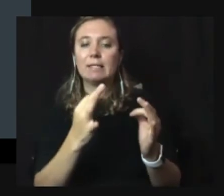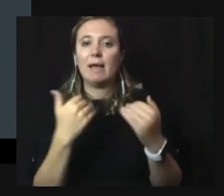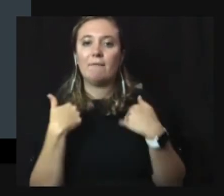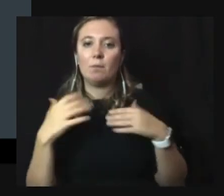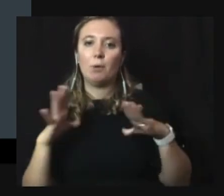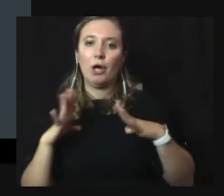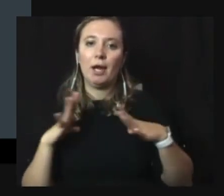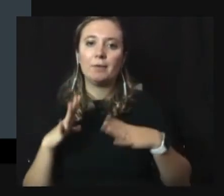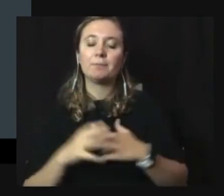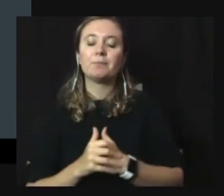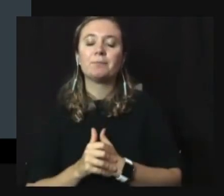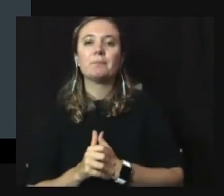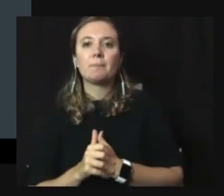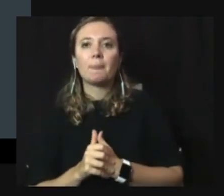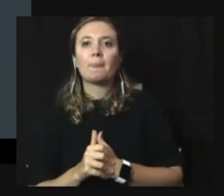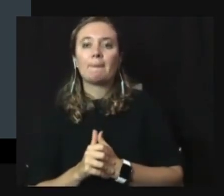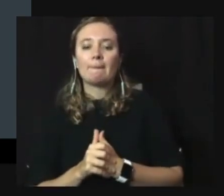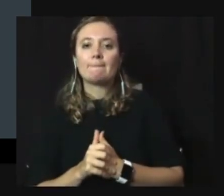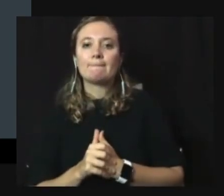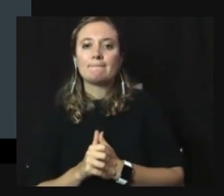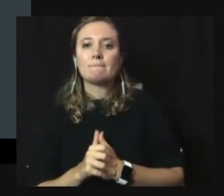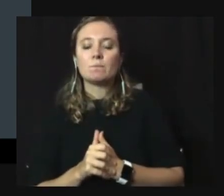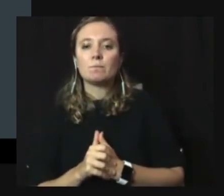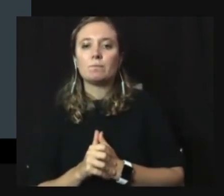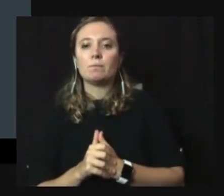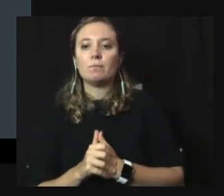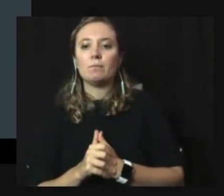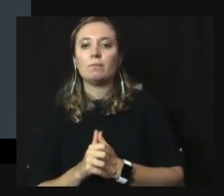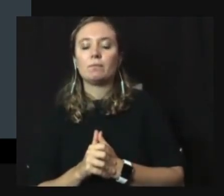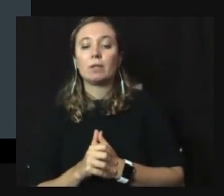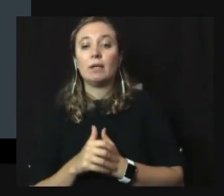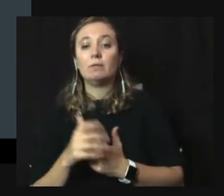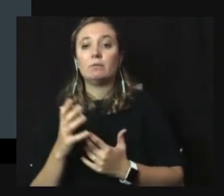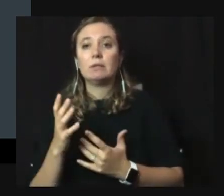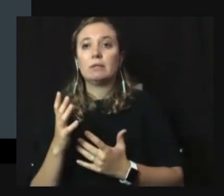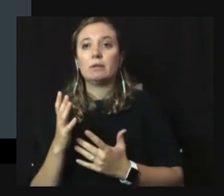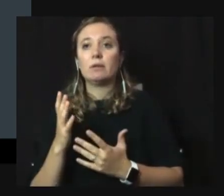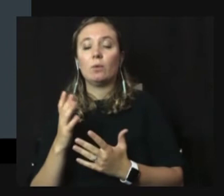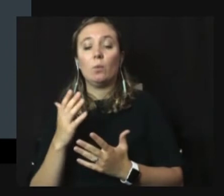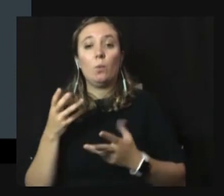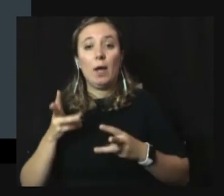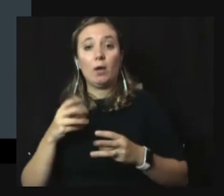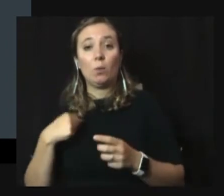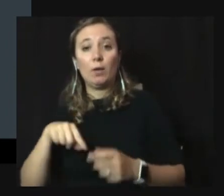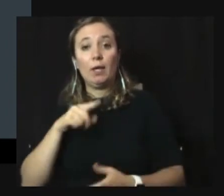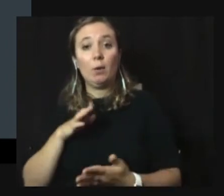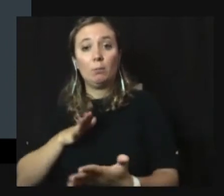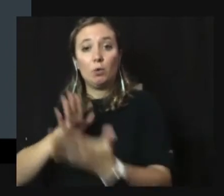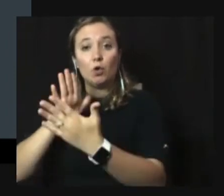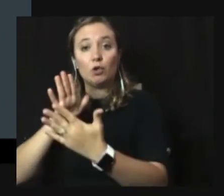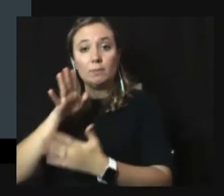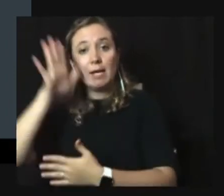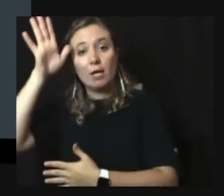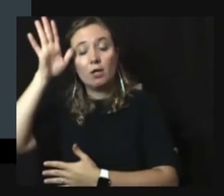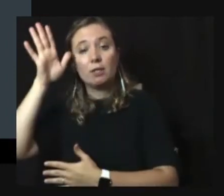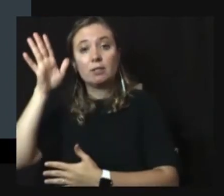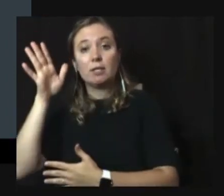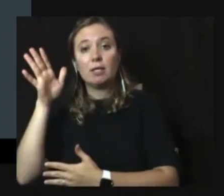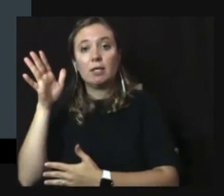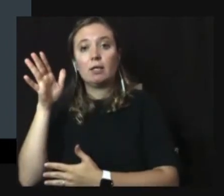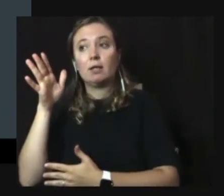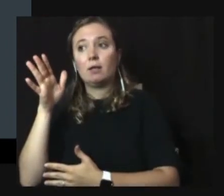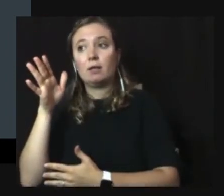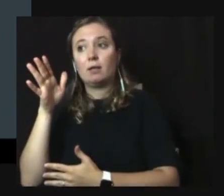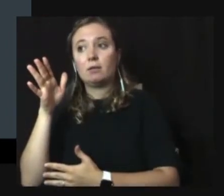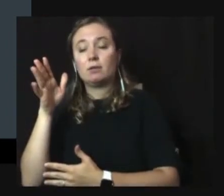difference between the way that we approach parenting and the way that they call them